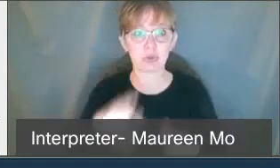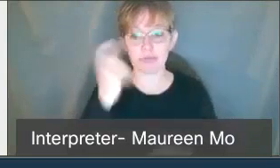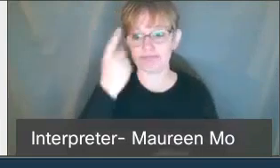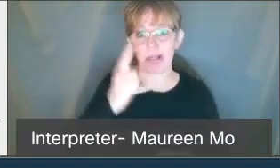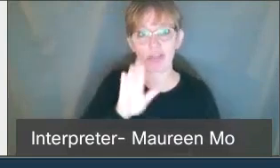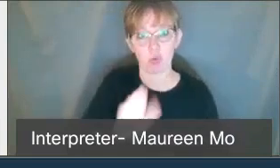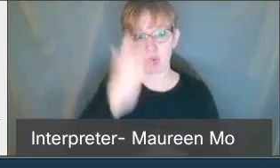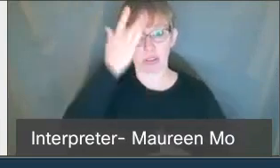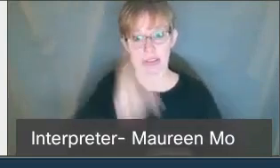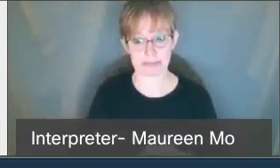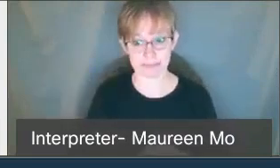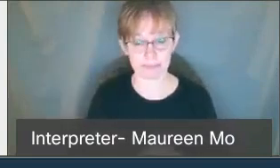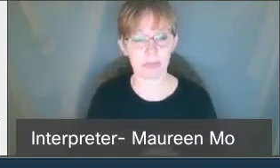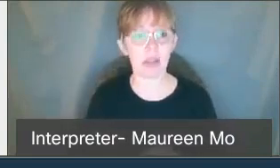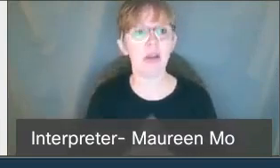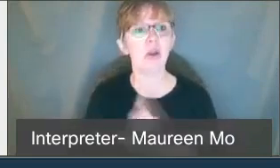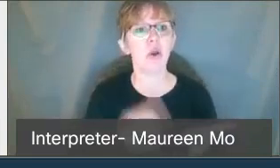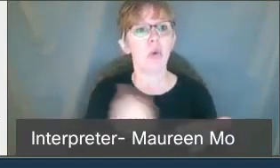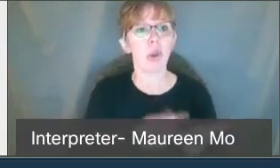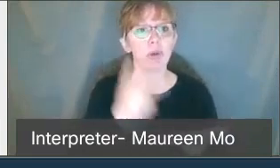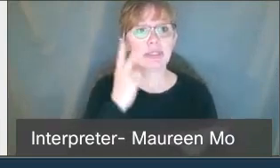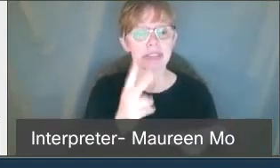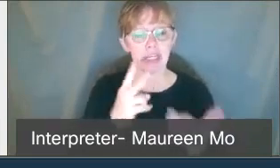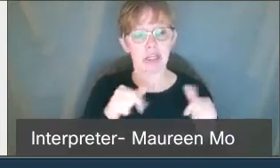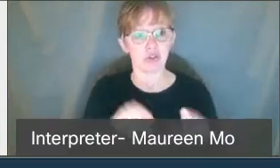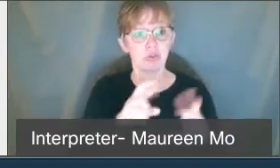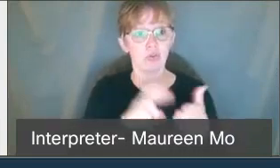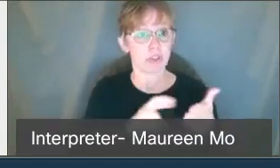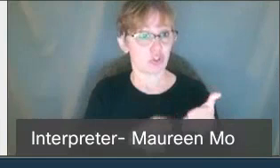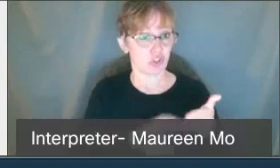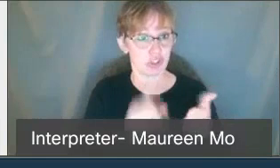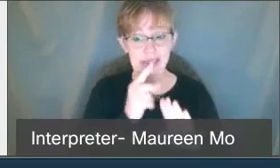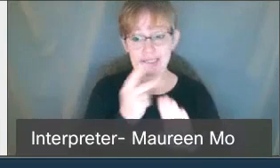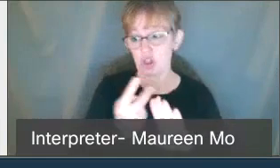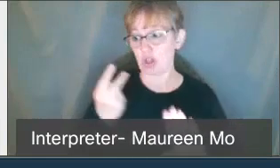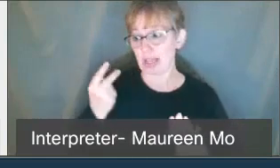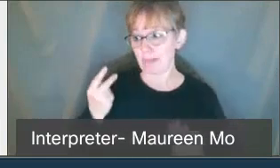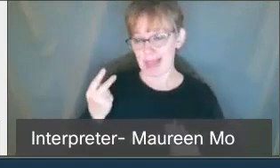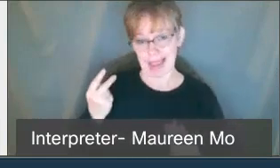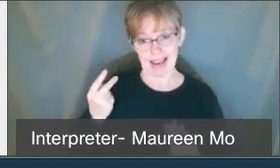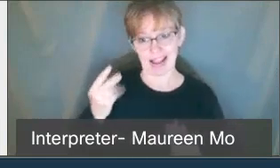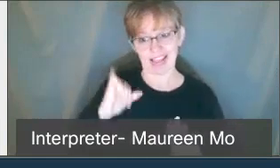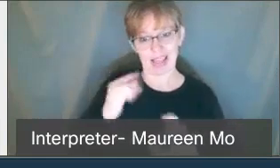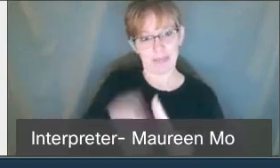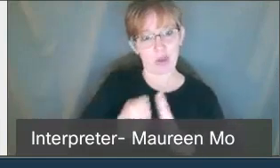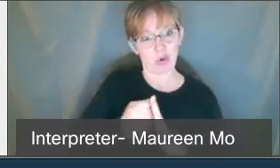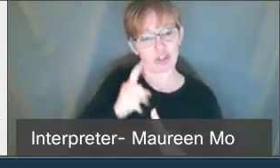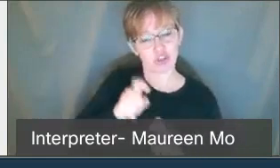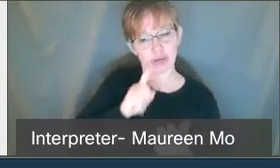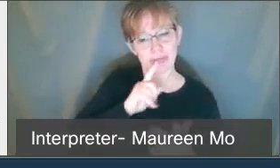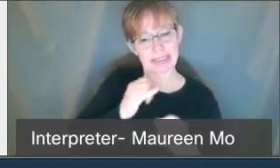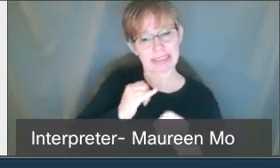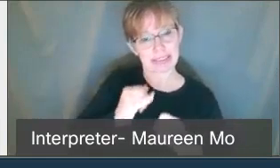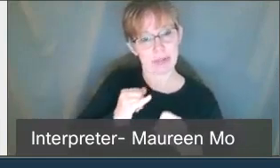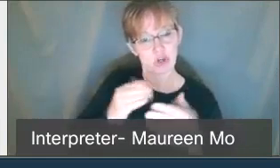seeing in the research is that the kind of looking backwards period, if you will, should mirror pretty closely the looking